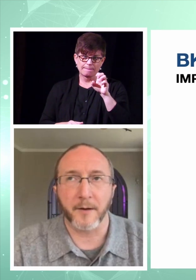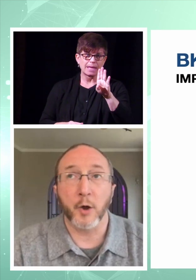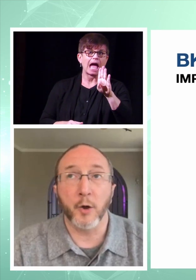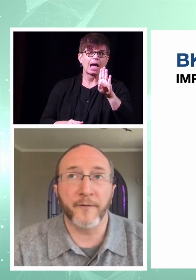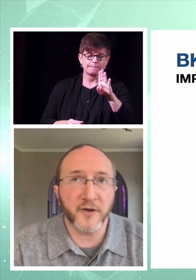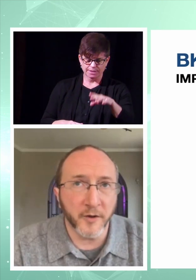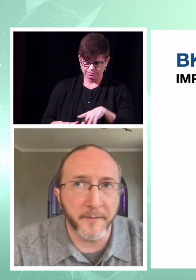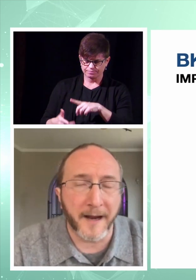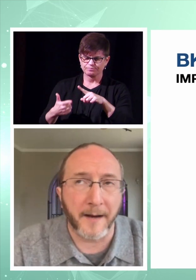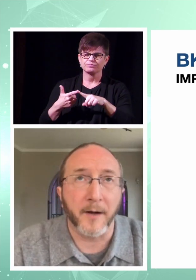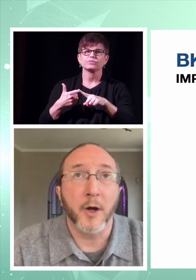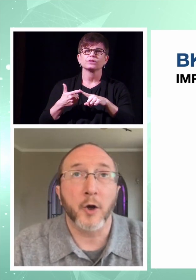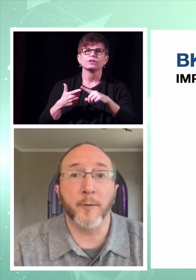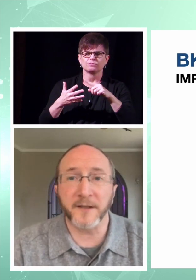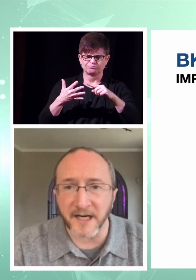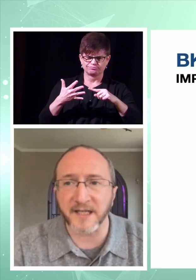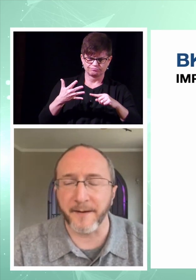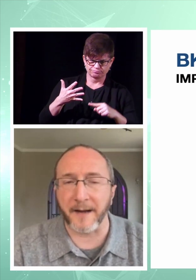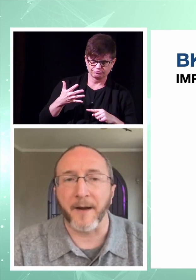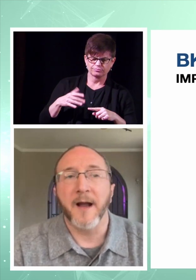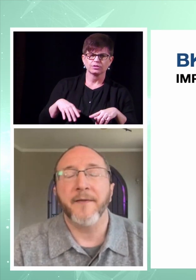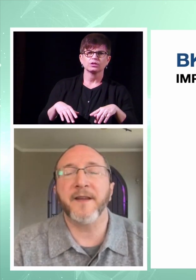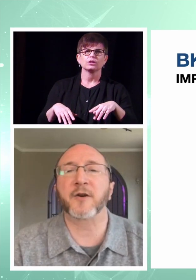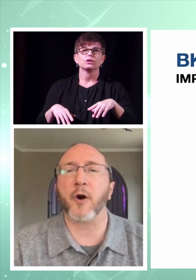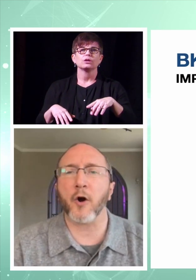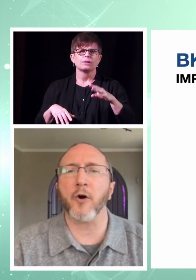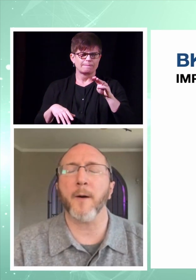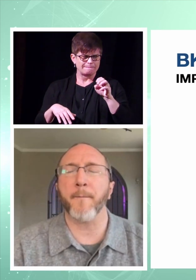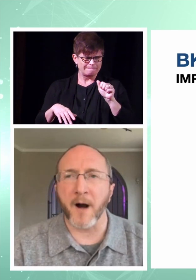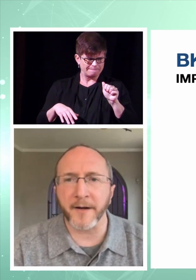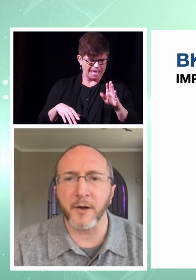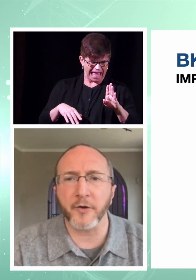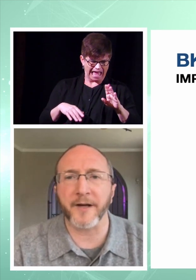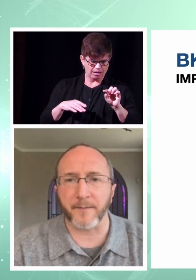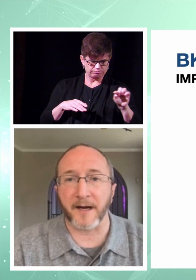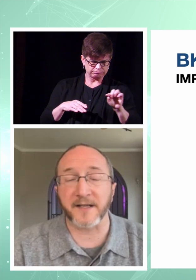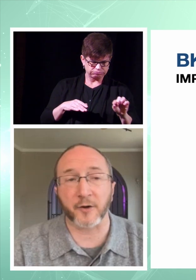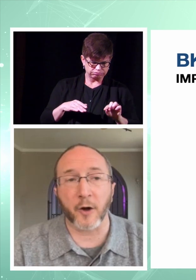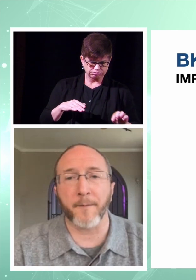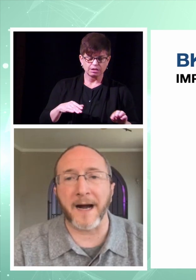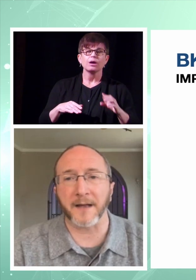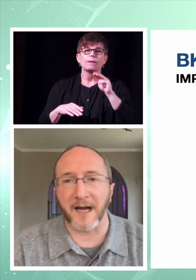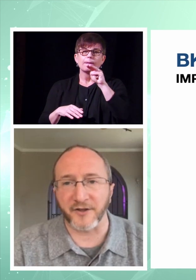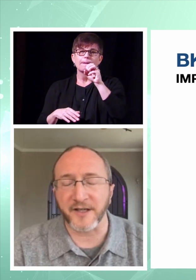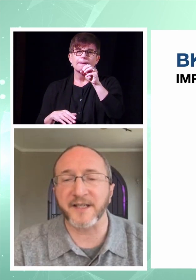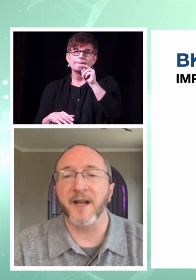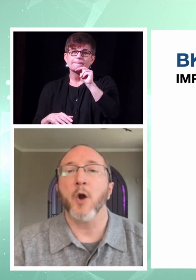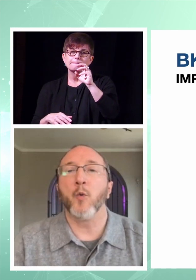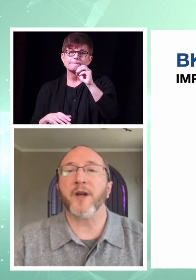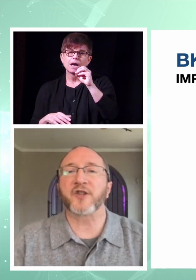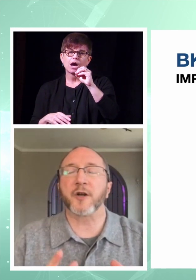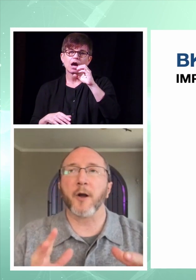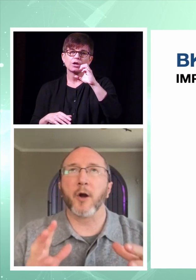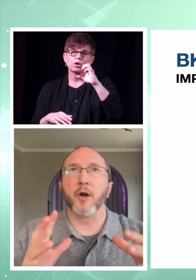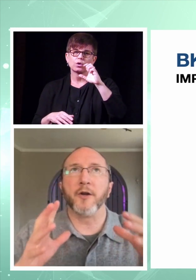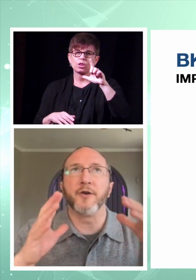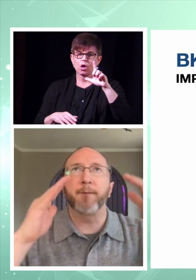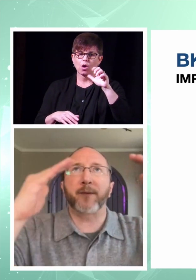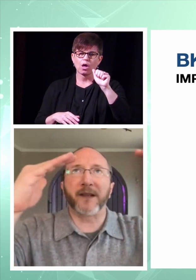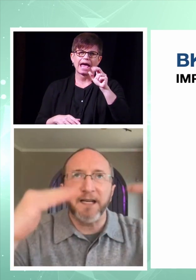Ocrelizumab, ufatumumab, ublituximab. These are all monoclonal antibodies. They're all biologics,